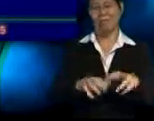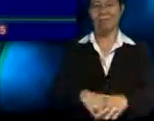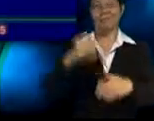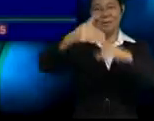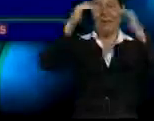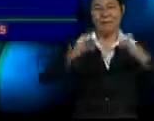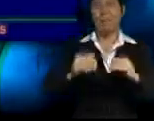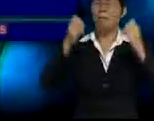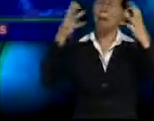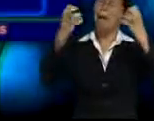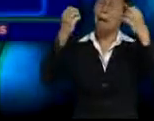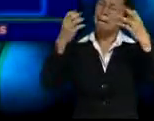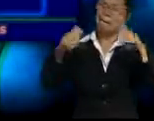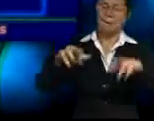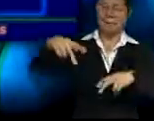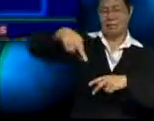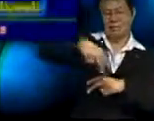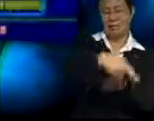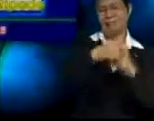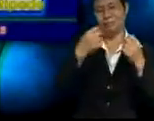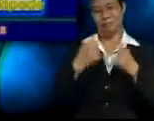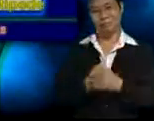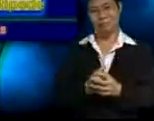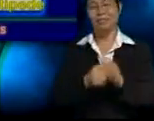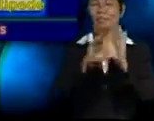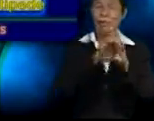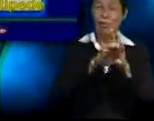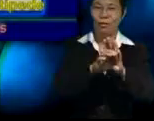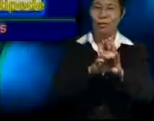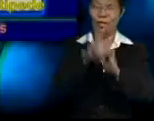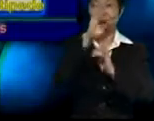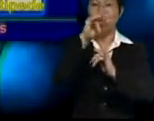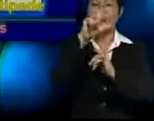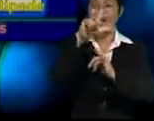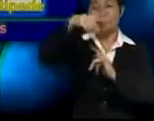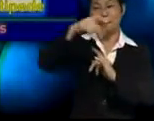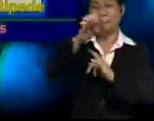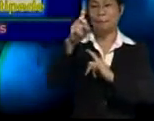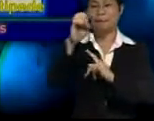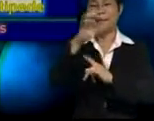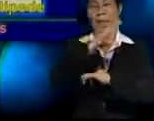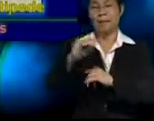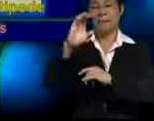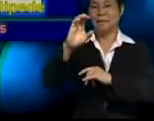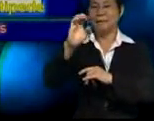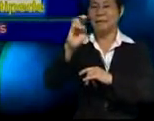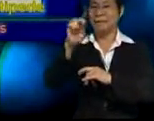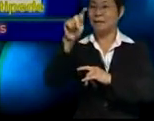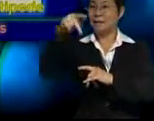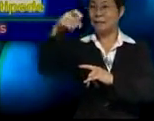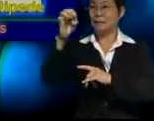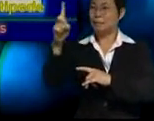Next is the one with many legs, like the millipede and the centipede.